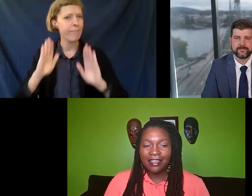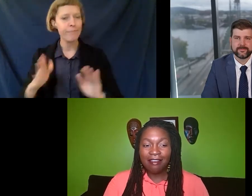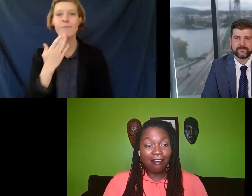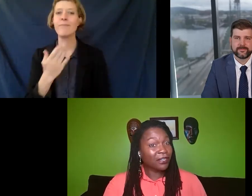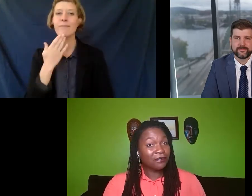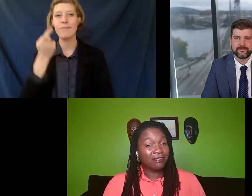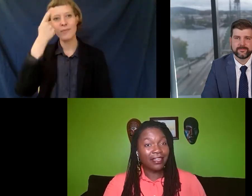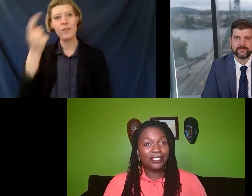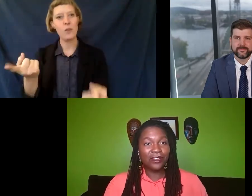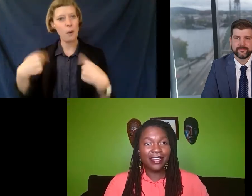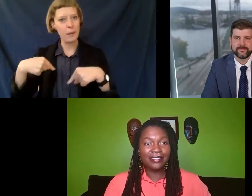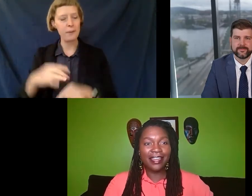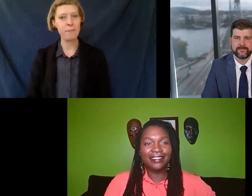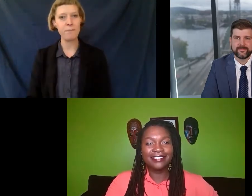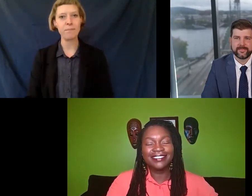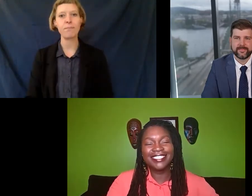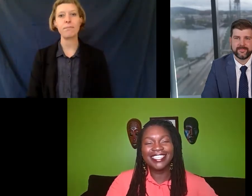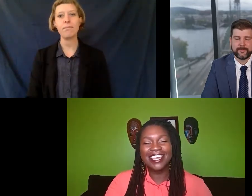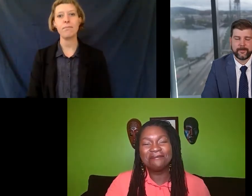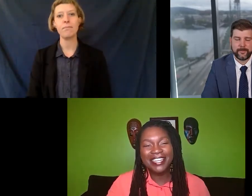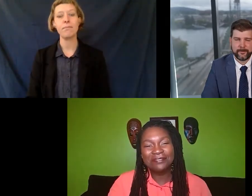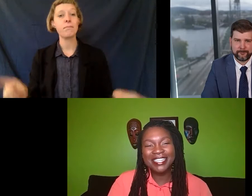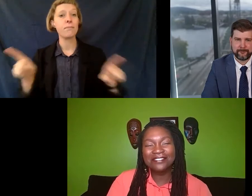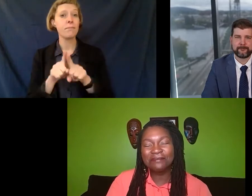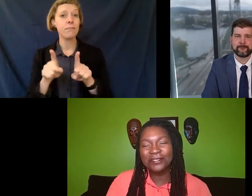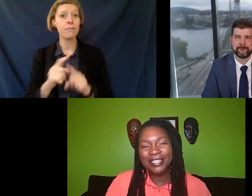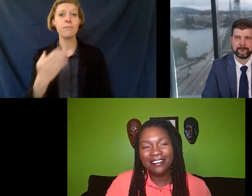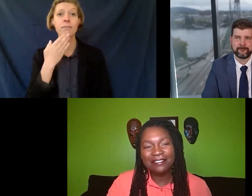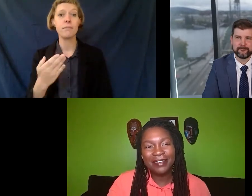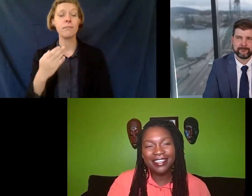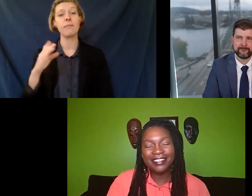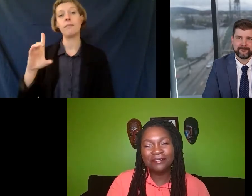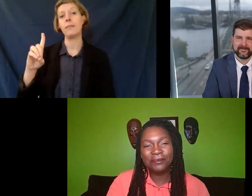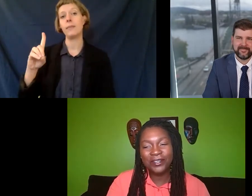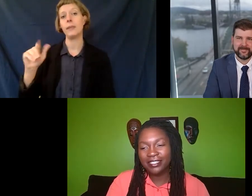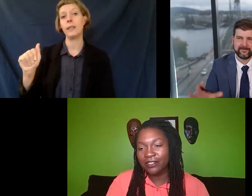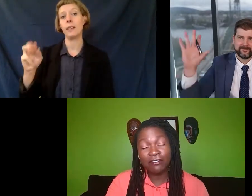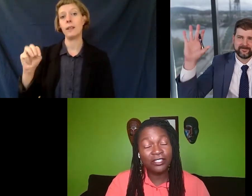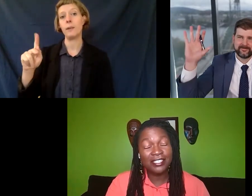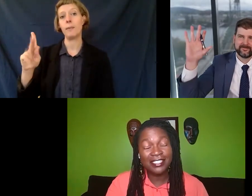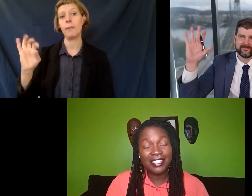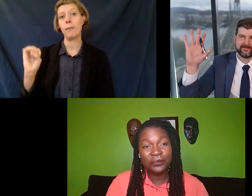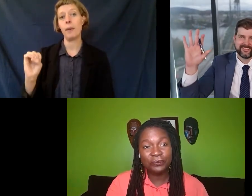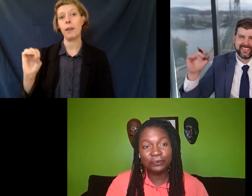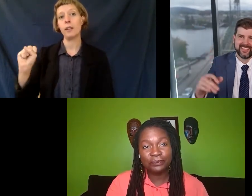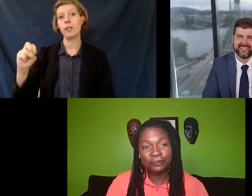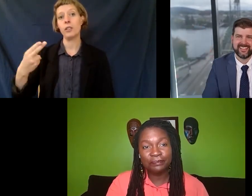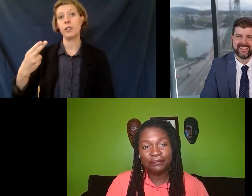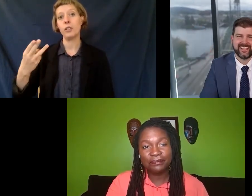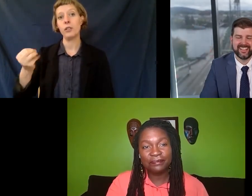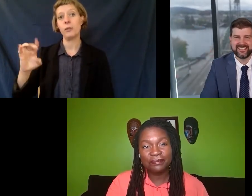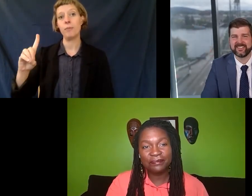thanks. Also, thanks to our guest today, DA Mike Schmidt from Multnomah County. Mike, good morning, or good afternoon. It's good to see